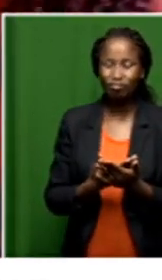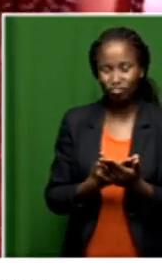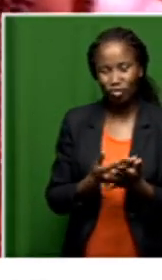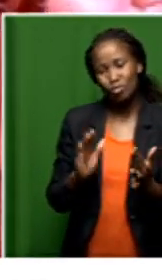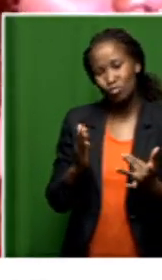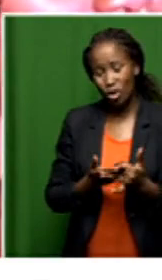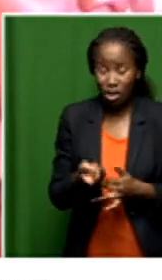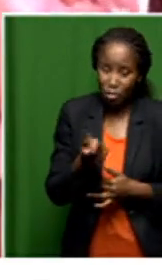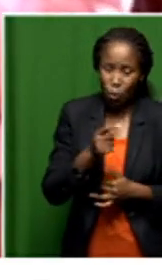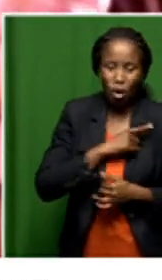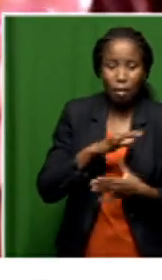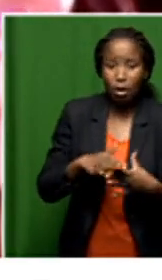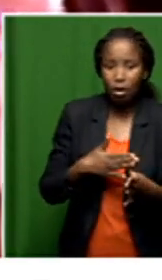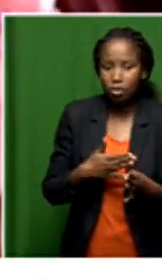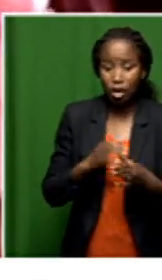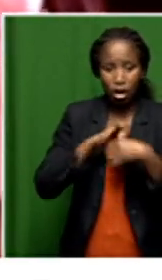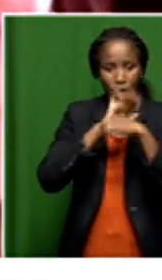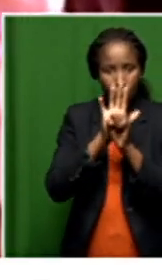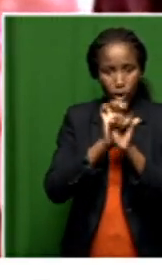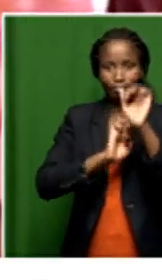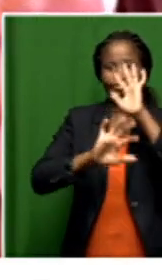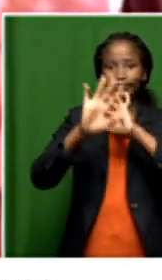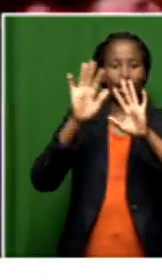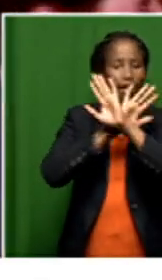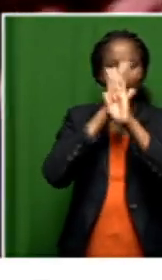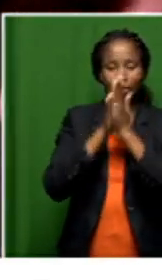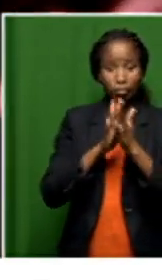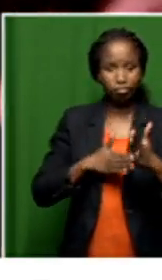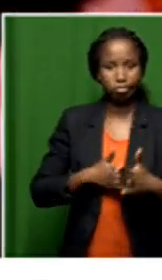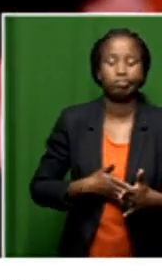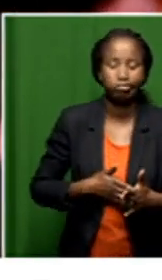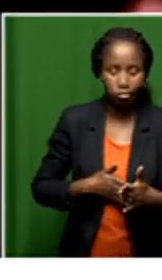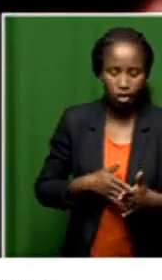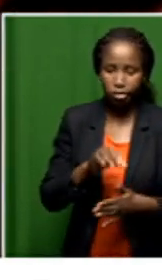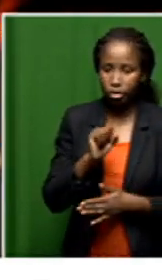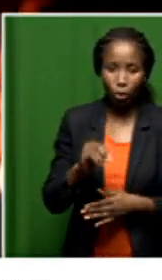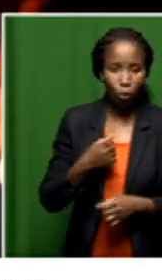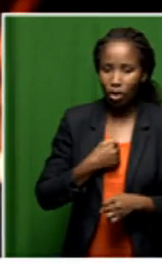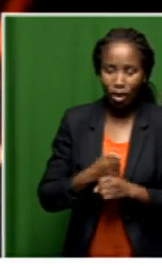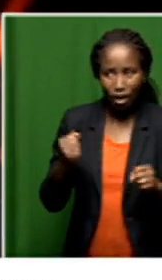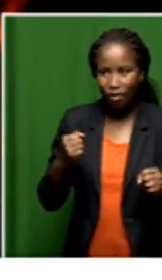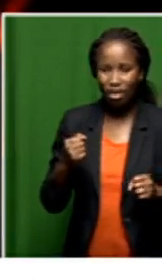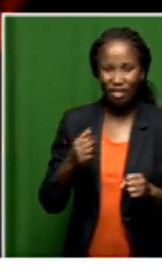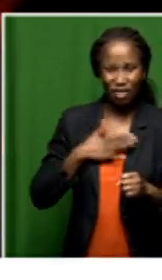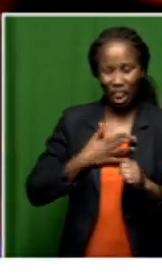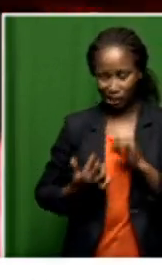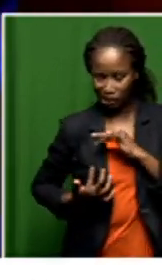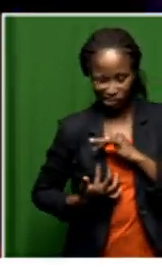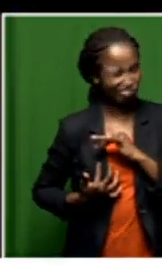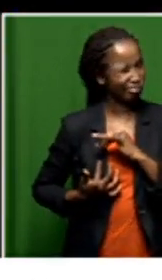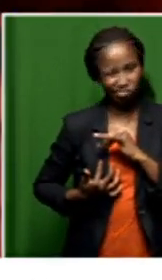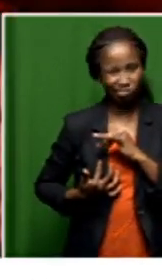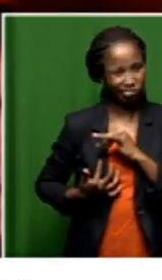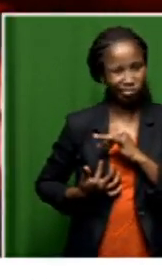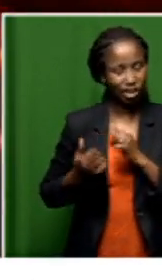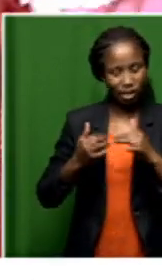because nothing was happening and COVID just kind of took over everything. So I didn't really have an inspiration to stay in the industry, and I